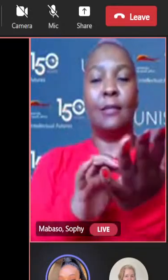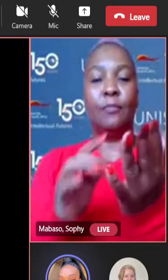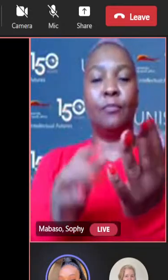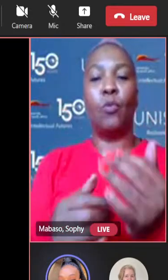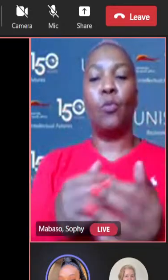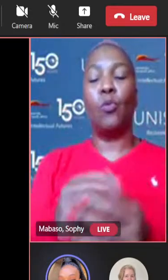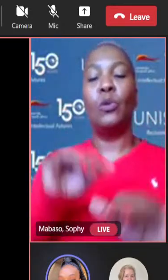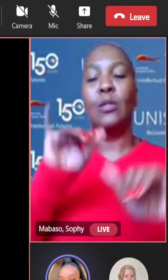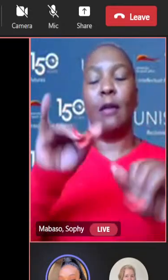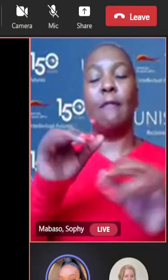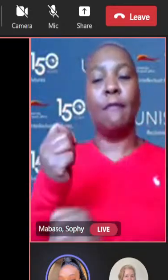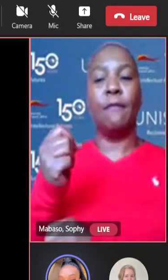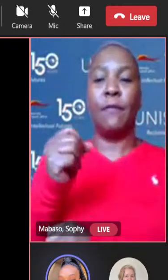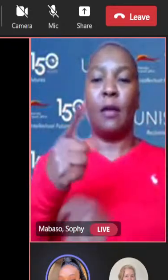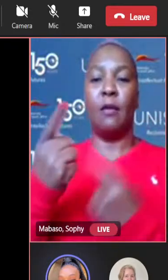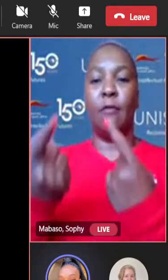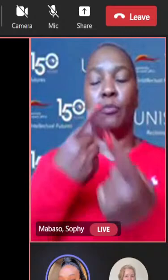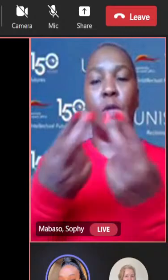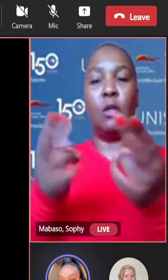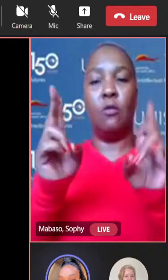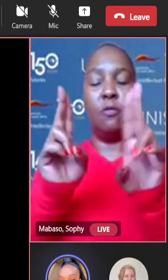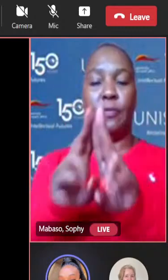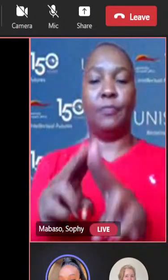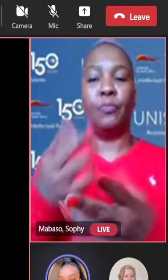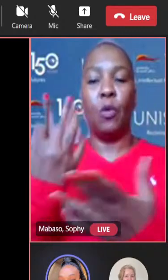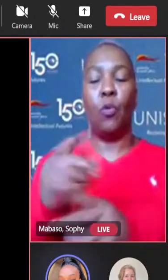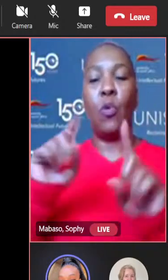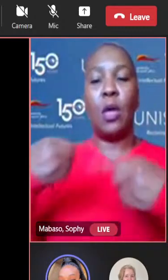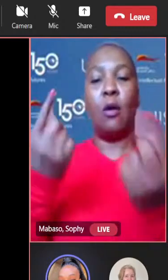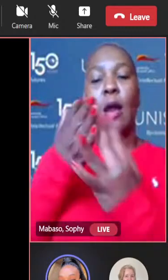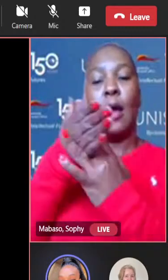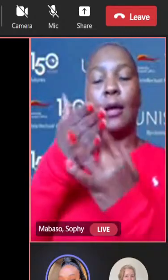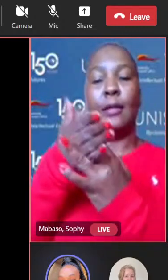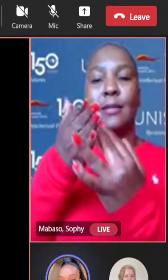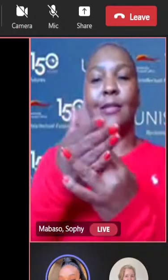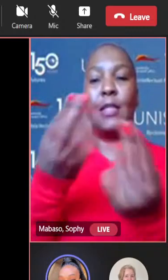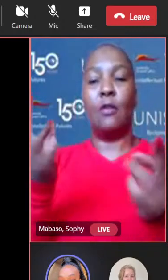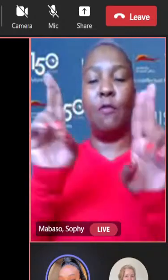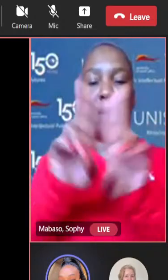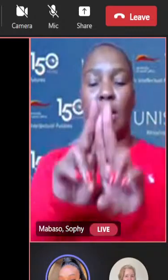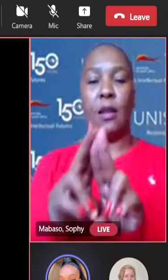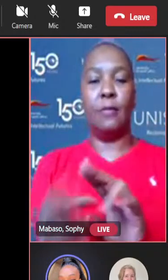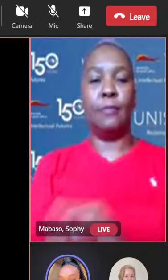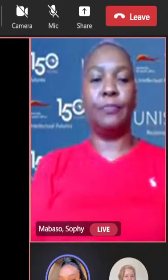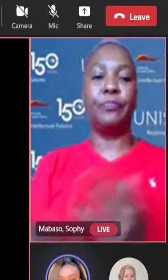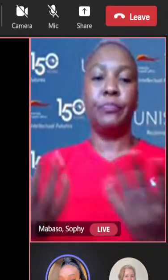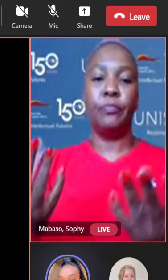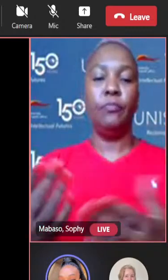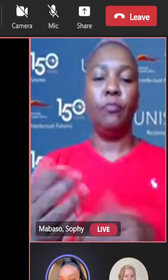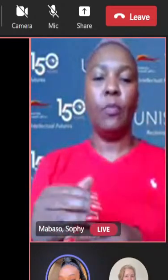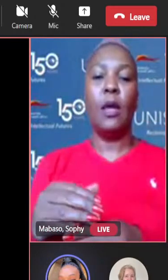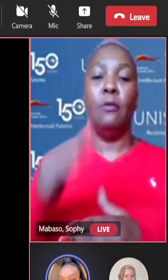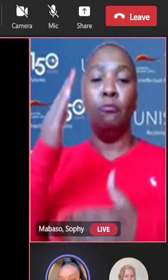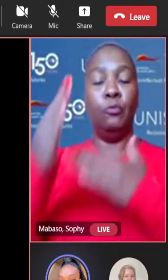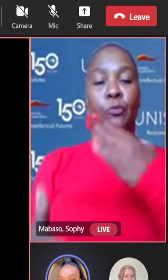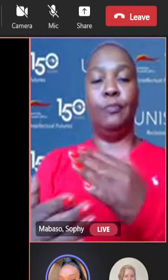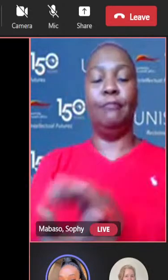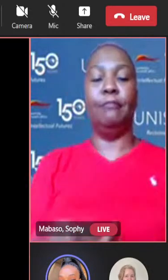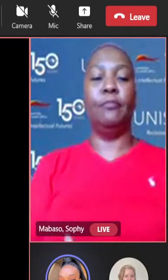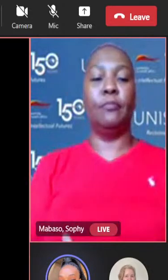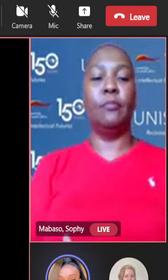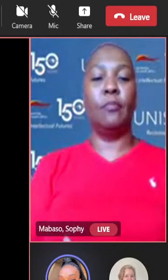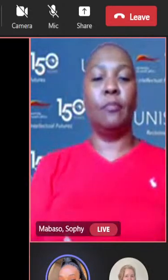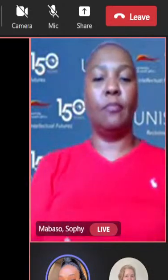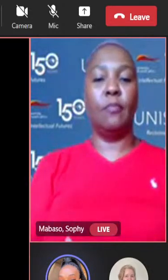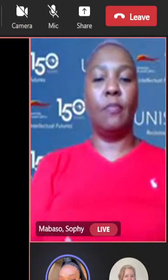from the university, who cannot access the university. And then in conclusion, colleagues, I have come